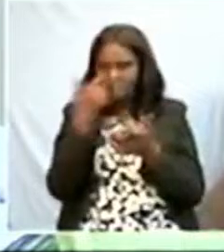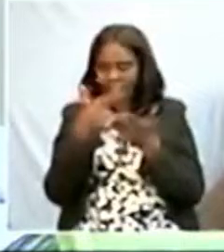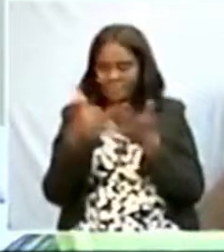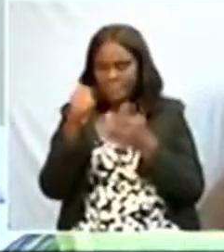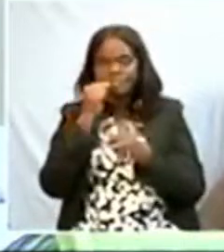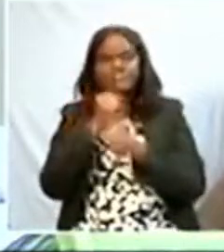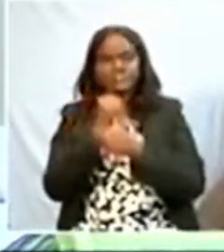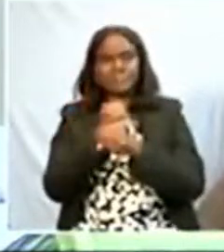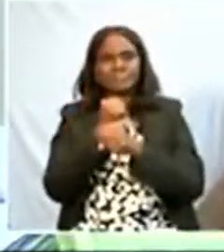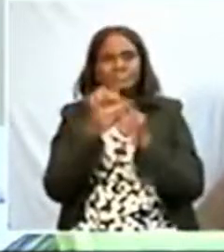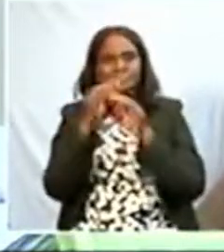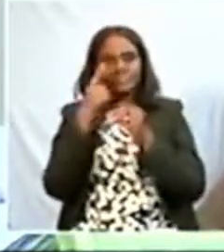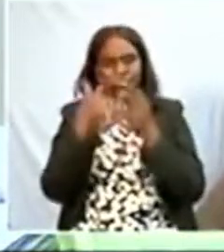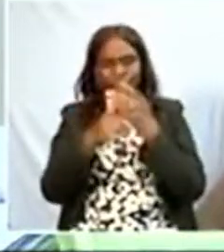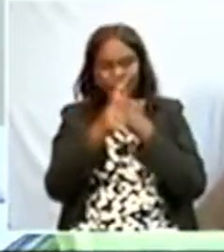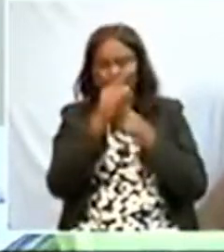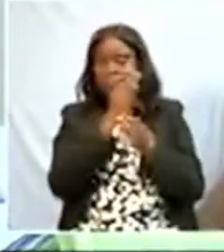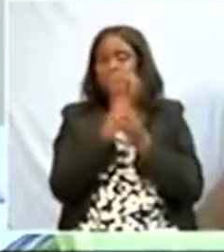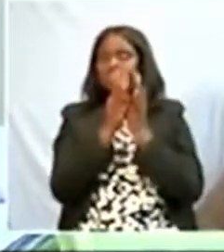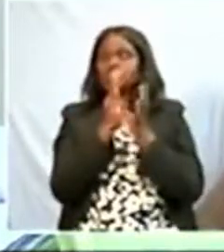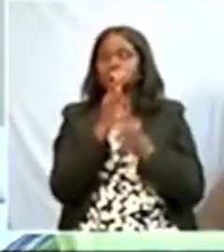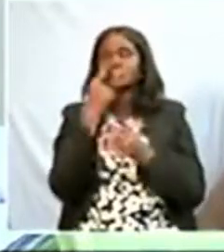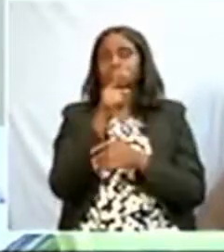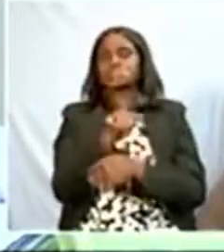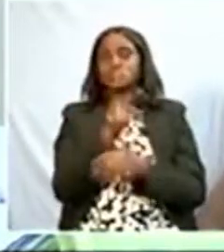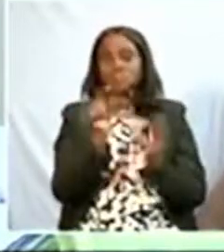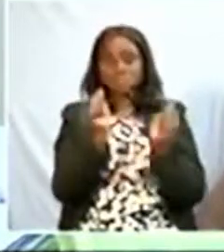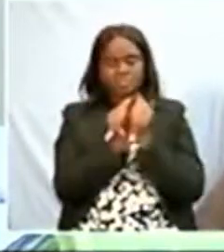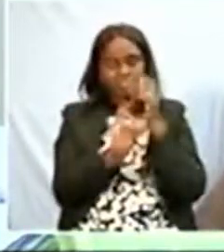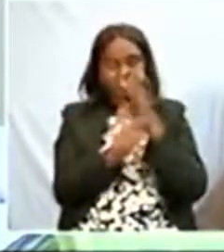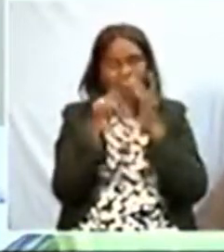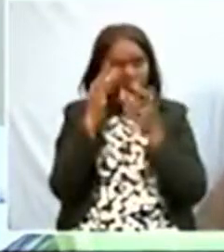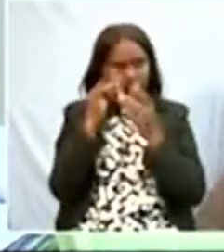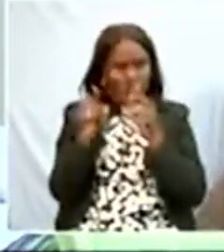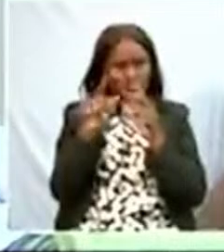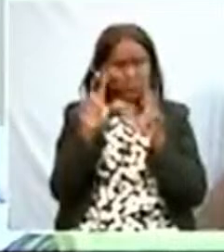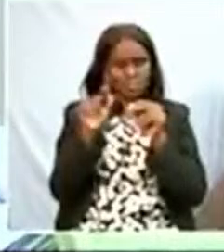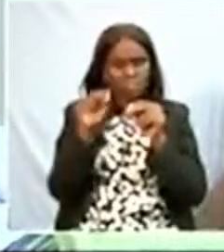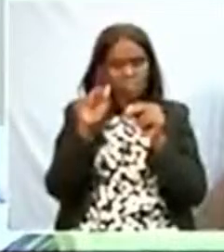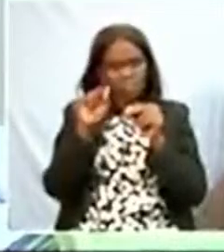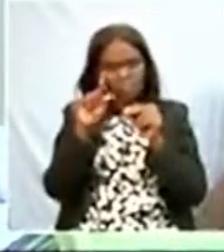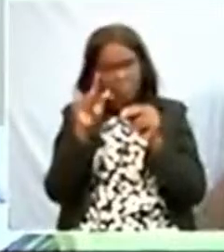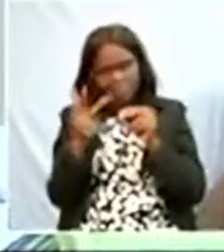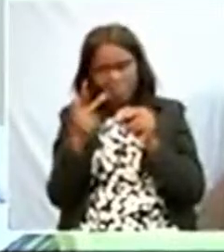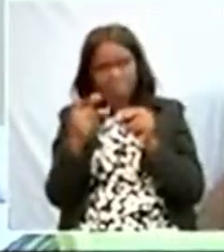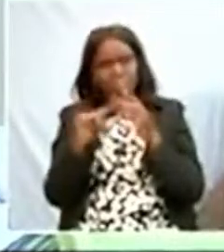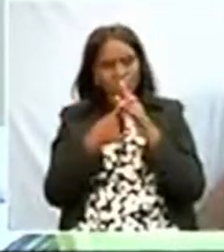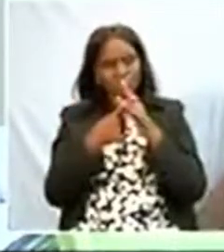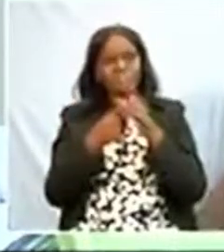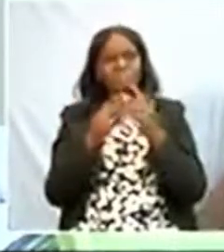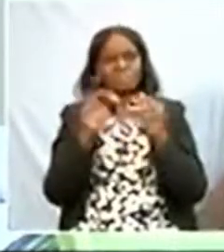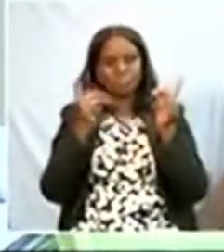due diligence. Who is this contractor? And the town clerk is saying, no, 2023, that's when we are starting.